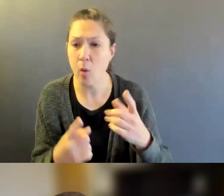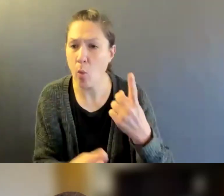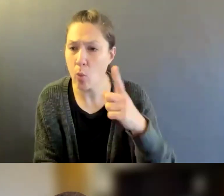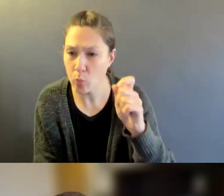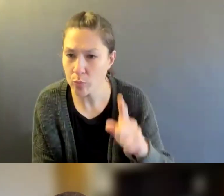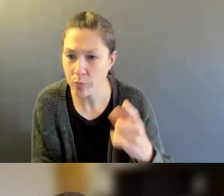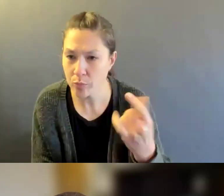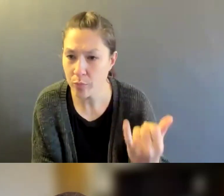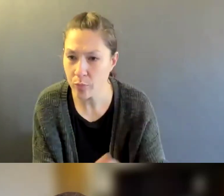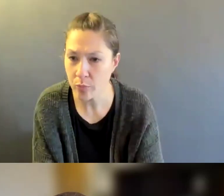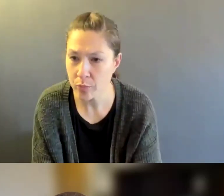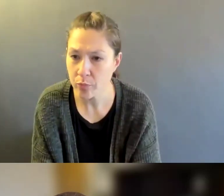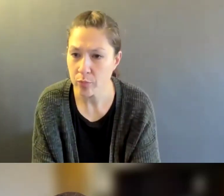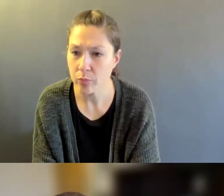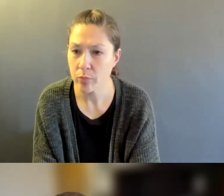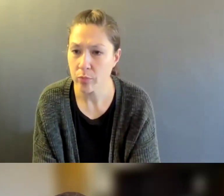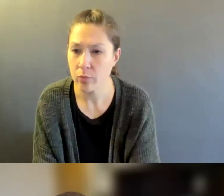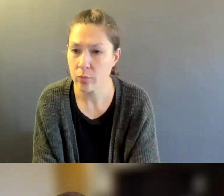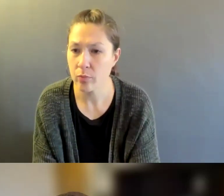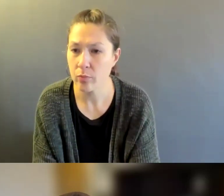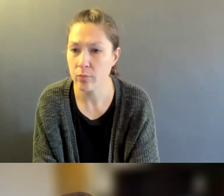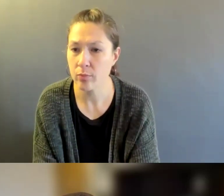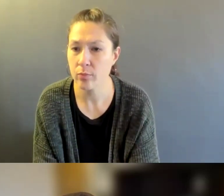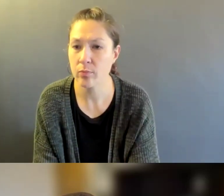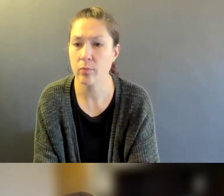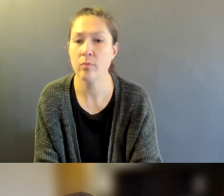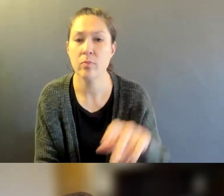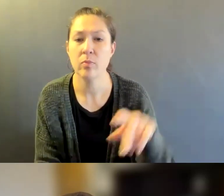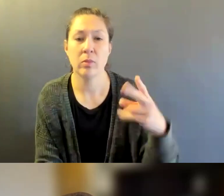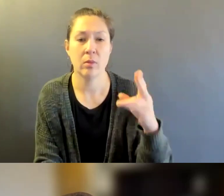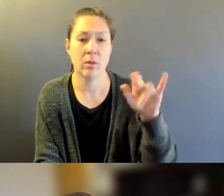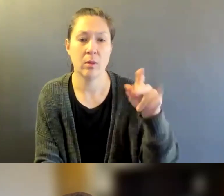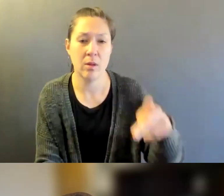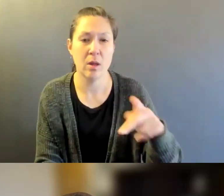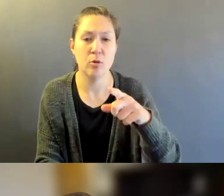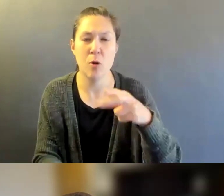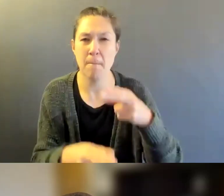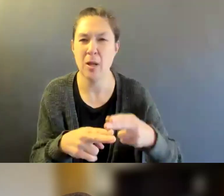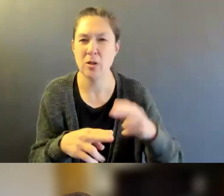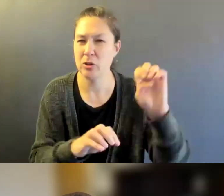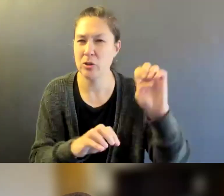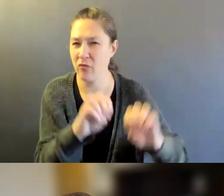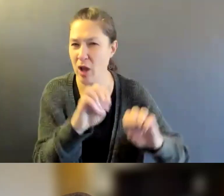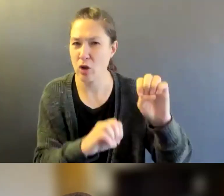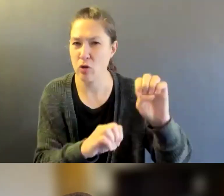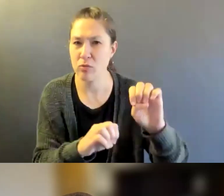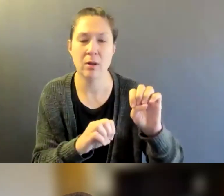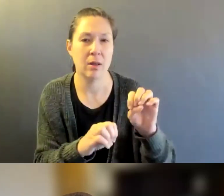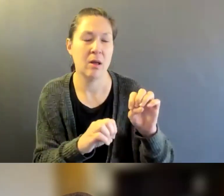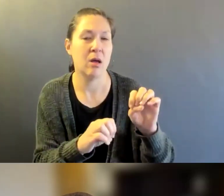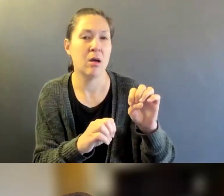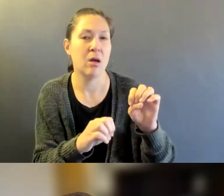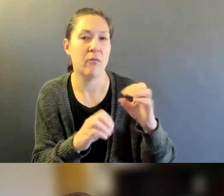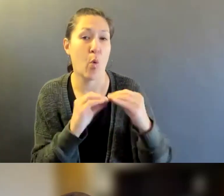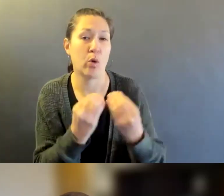now. So Philip, you had spoken to evaluation and really shifting what evaluation looks like,